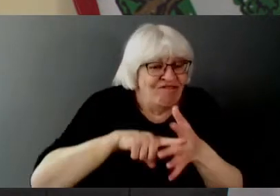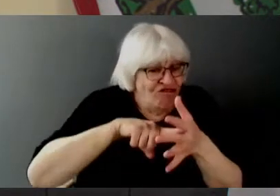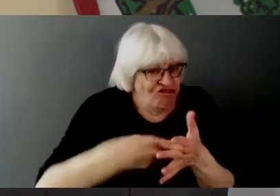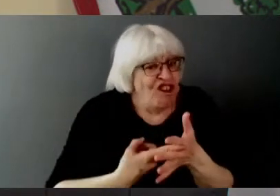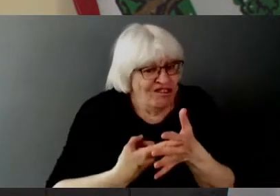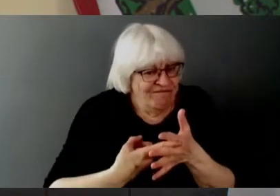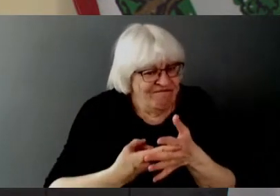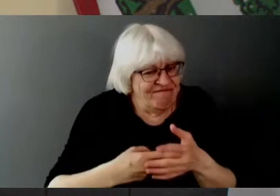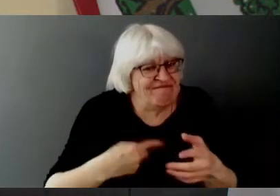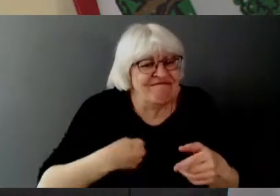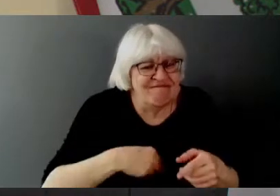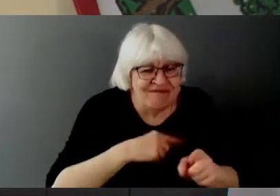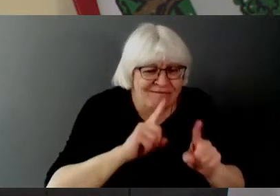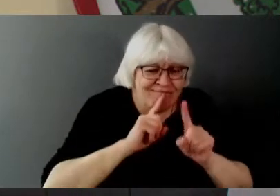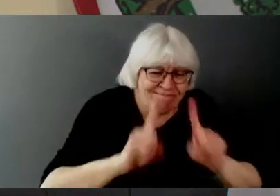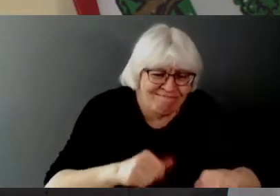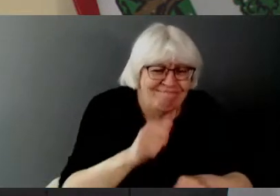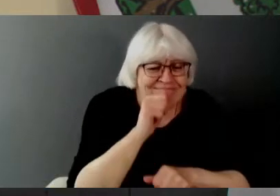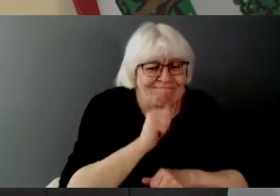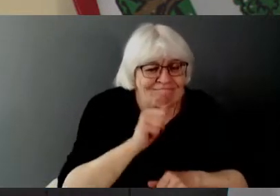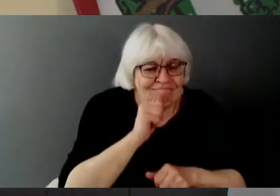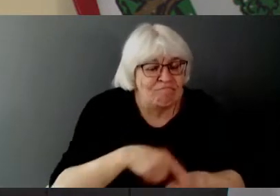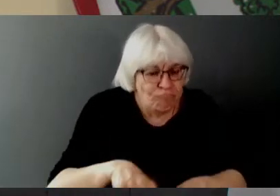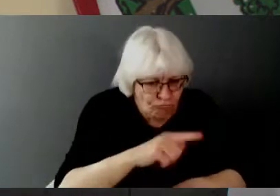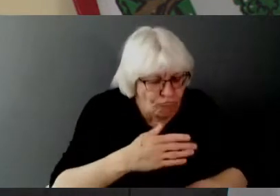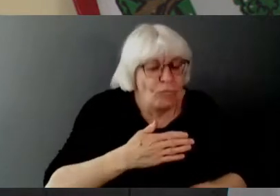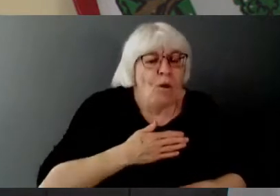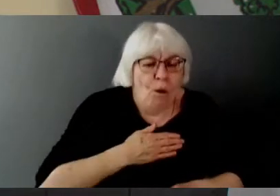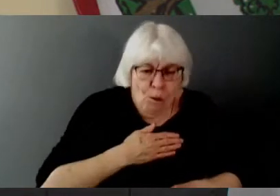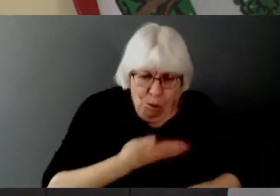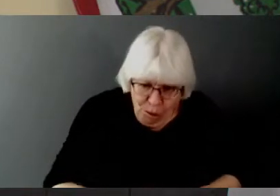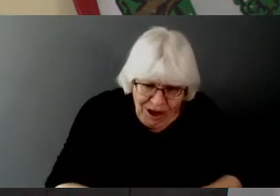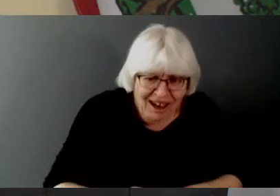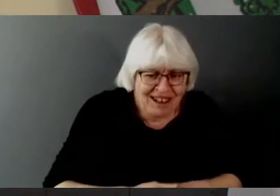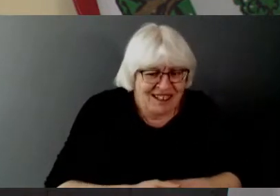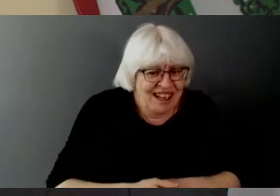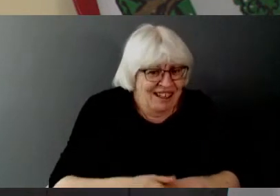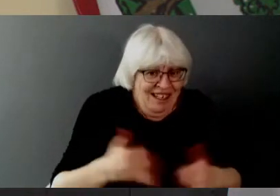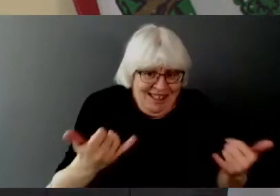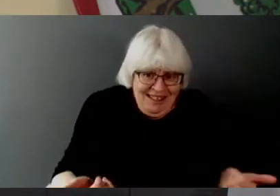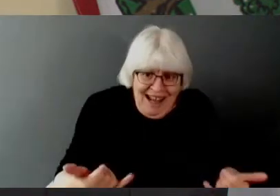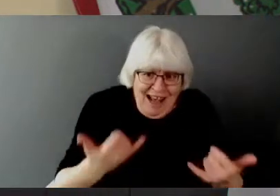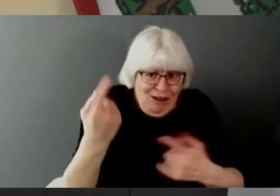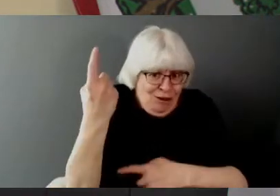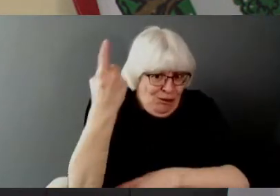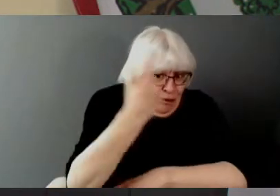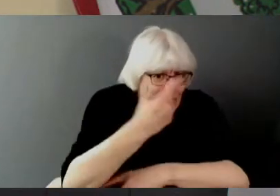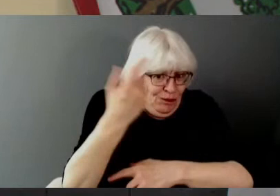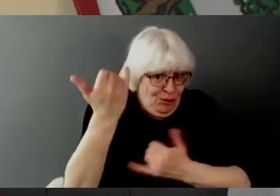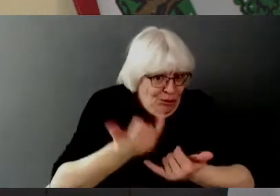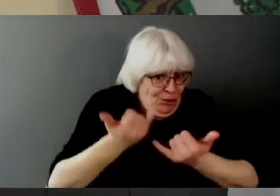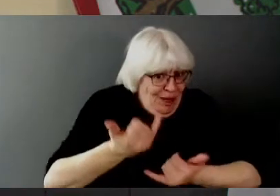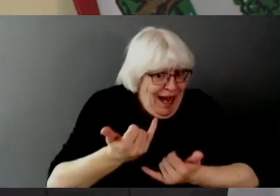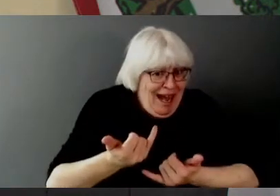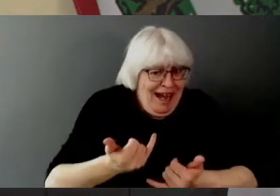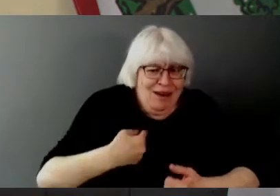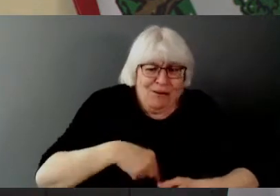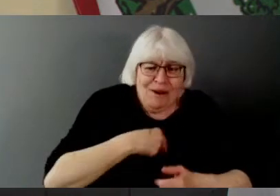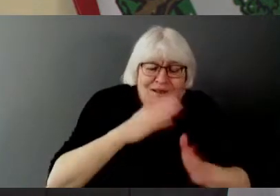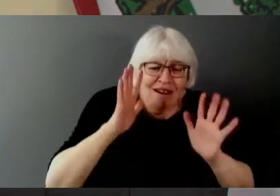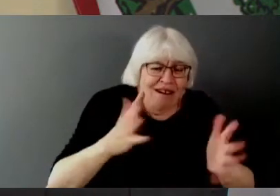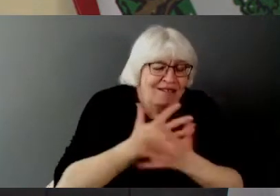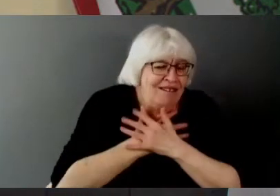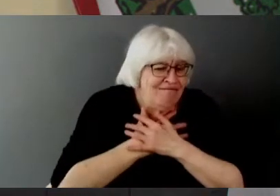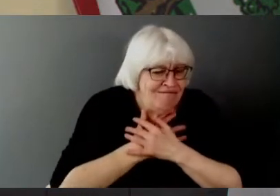in further, they do, and we continue to do that today. We have a lot on the horizon to be hopeful and